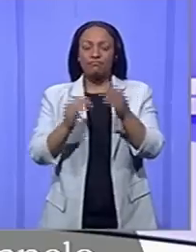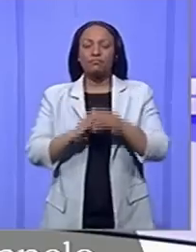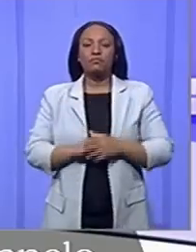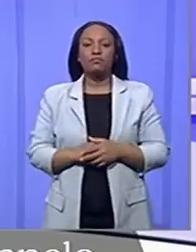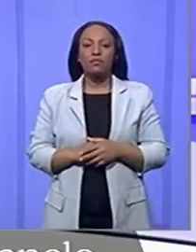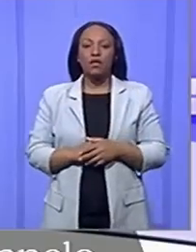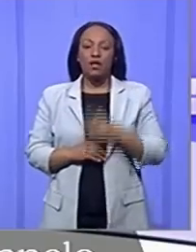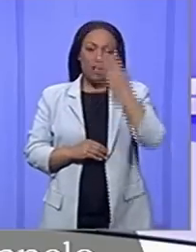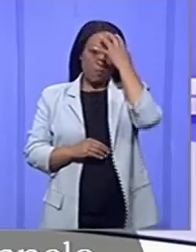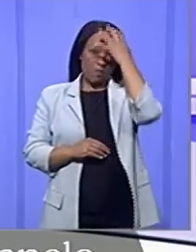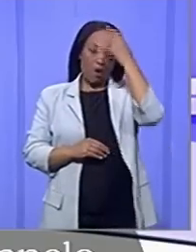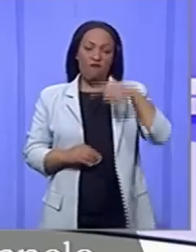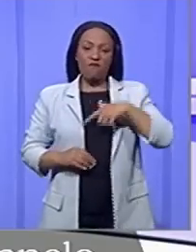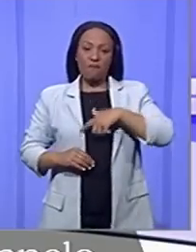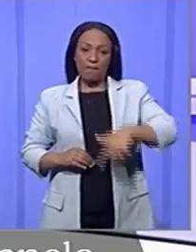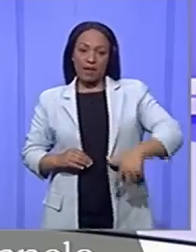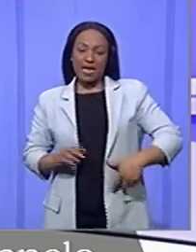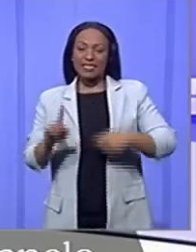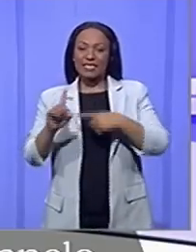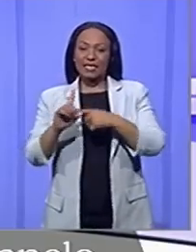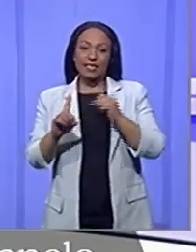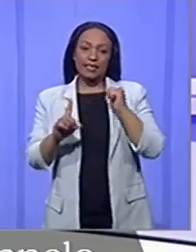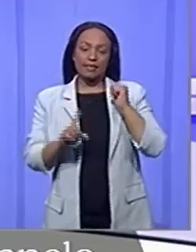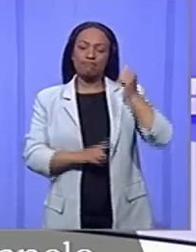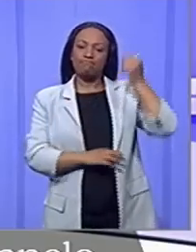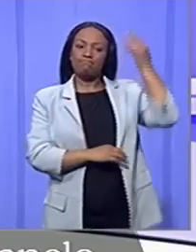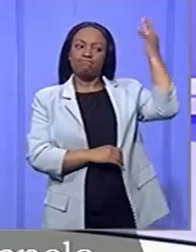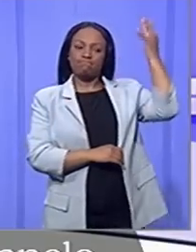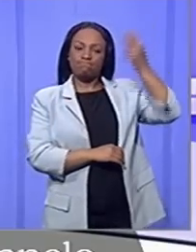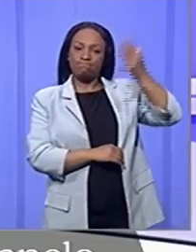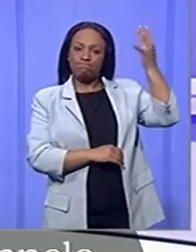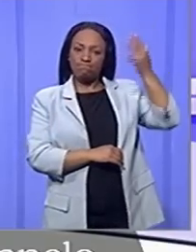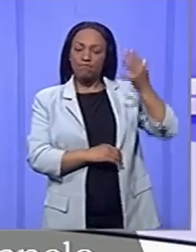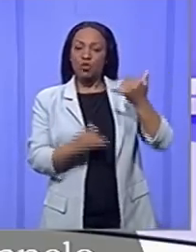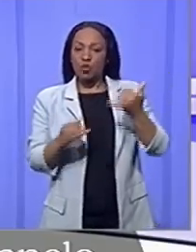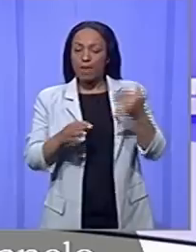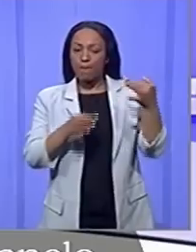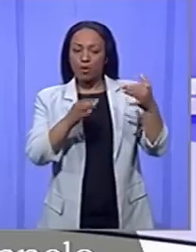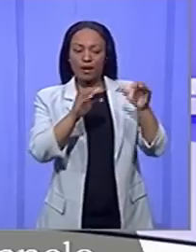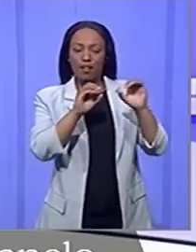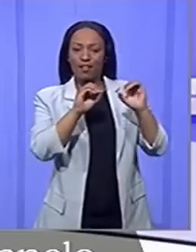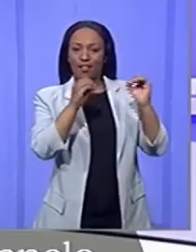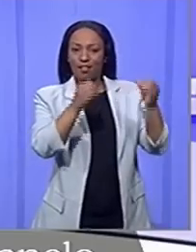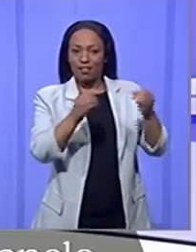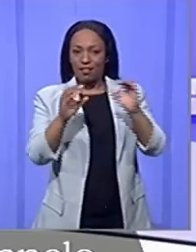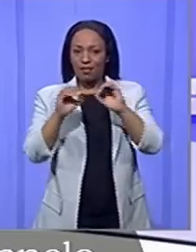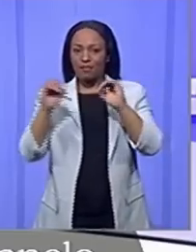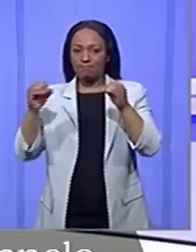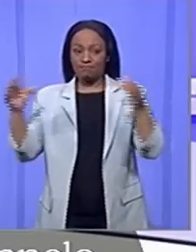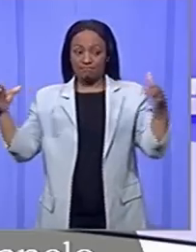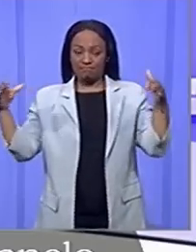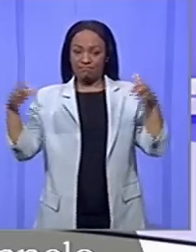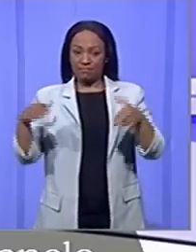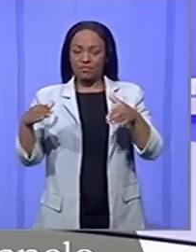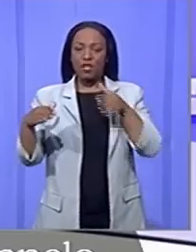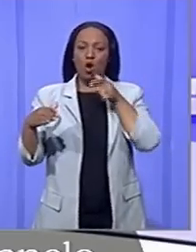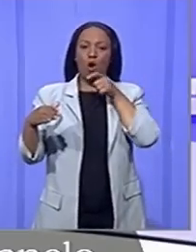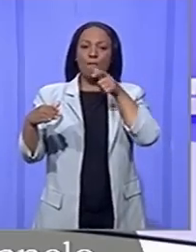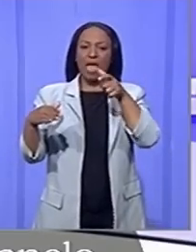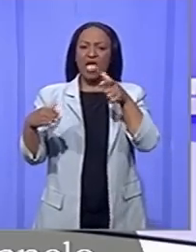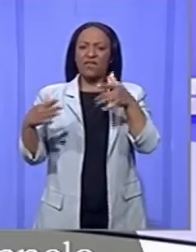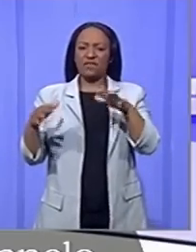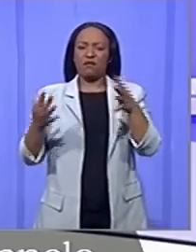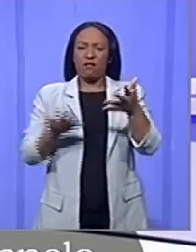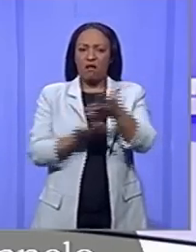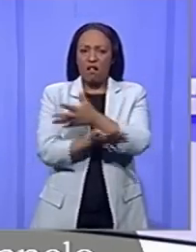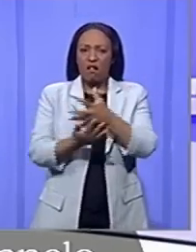o tekile puo ya hae ya pulo ya palamente mekga ya dipolotiki e boetse tshwaetse puong ena. Ke dintlha dife tsa bohlokwa tseo o hopolang hore mmuso o tlameha